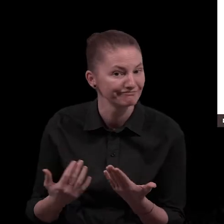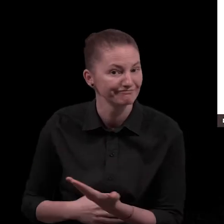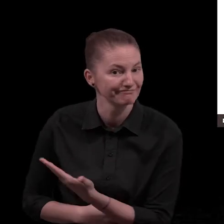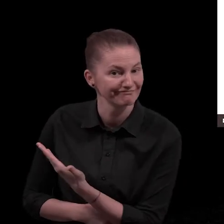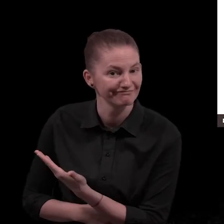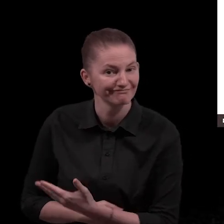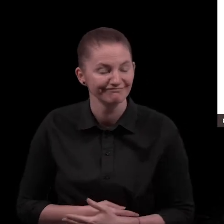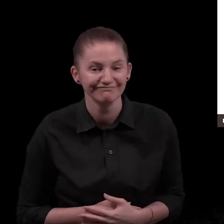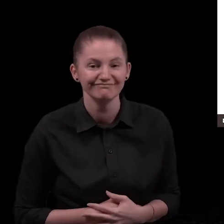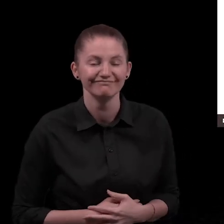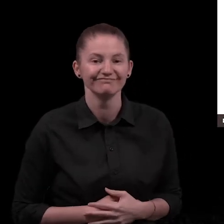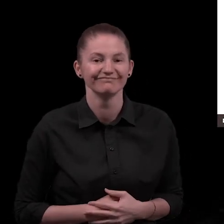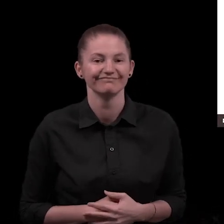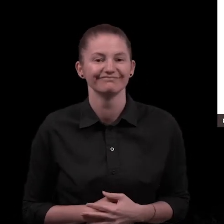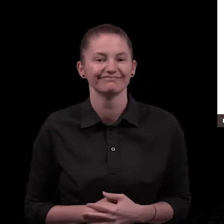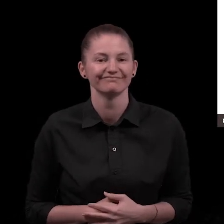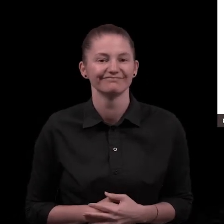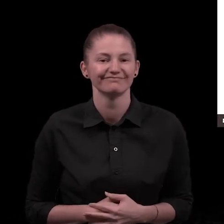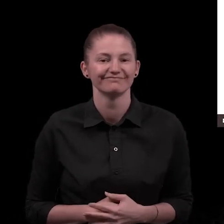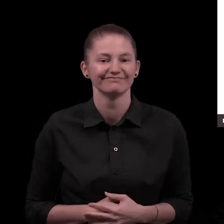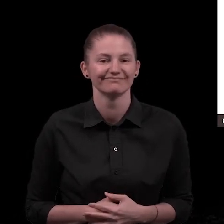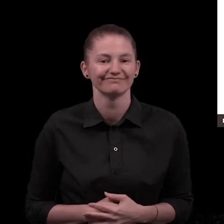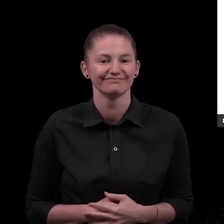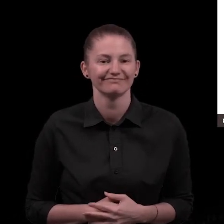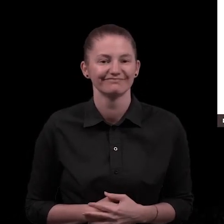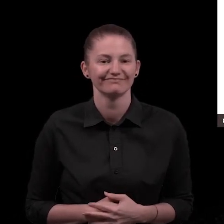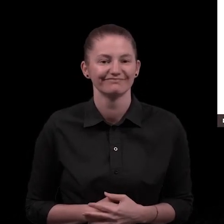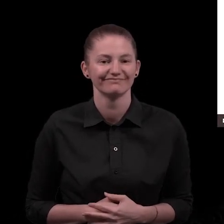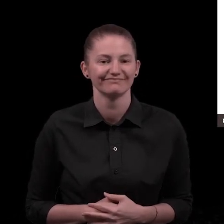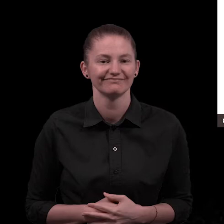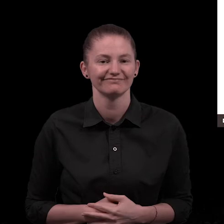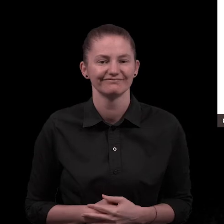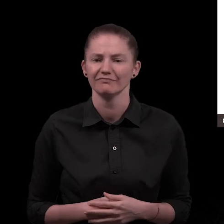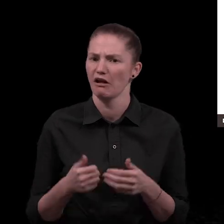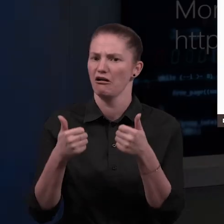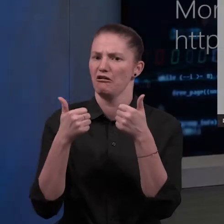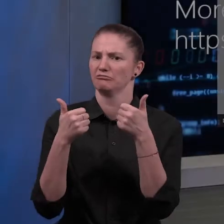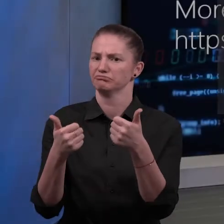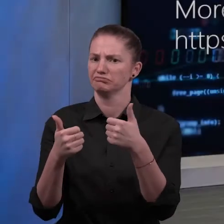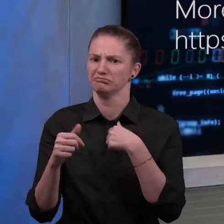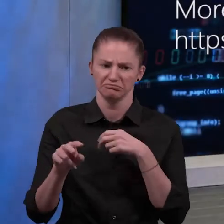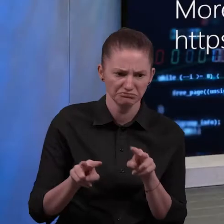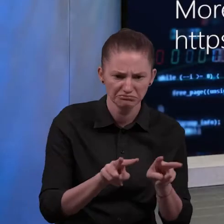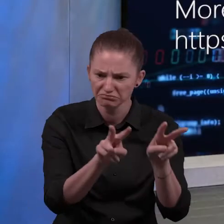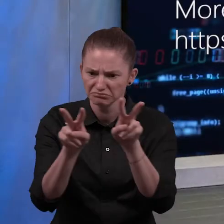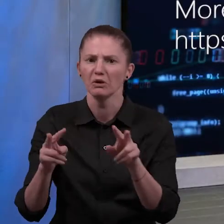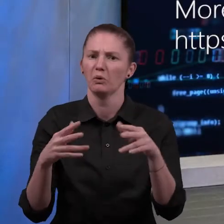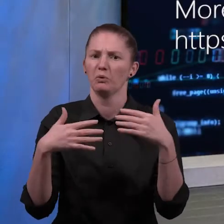pairs now nicely aligned from our JSON response from Forms Recognizer. That looked